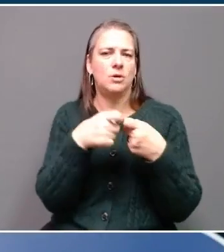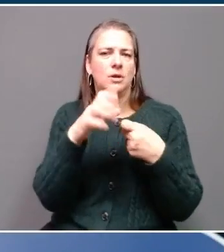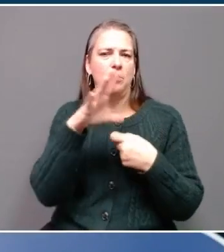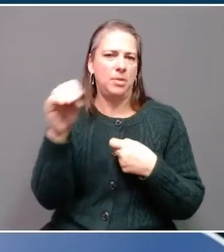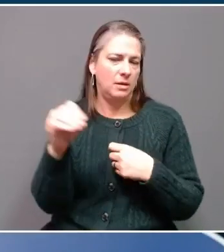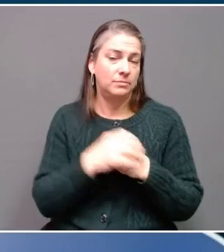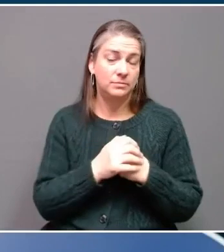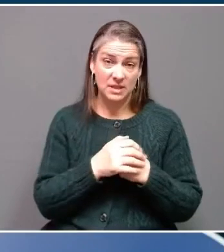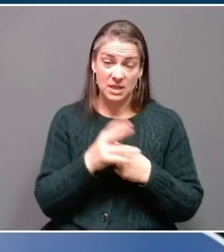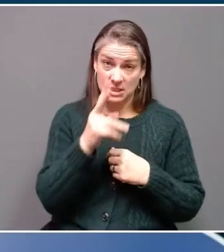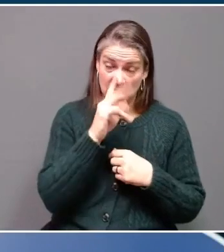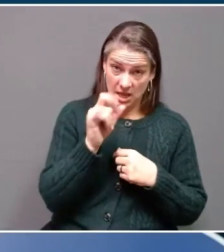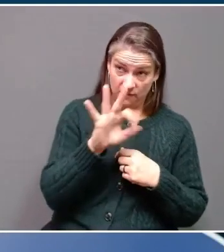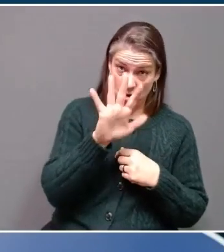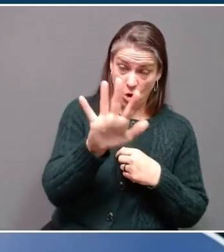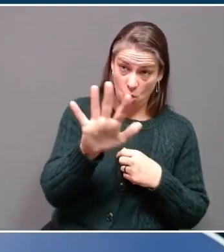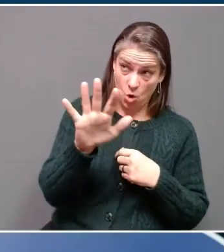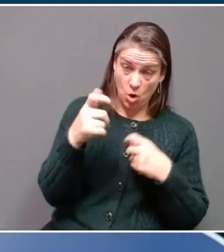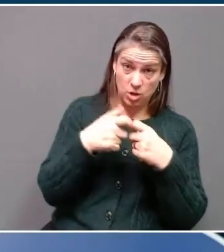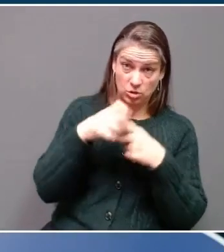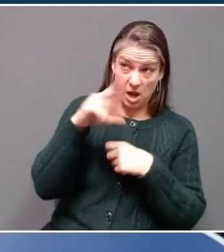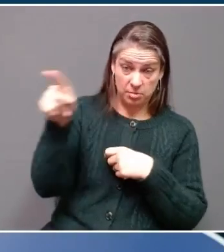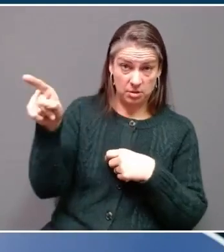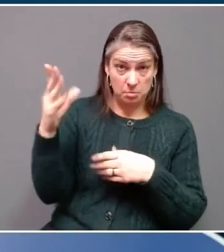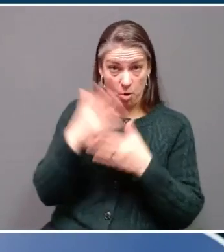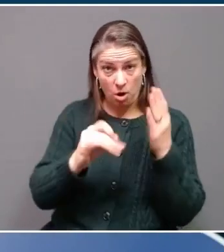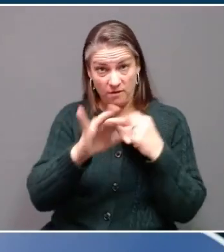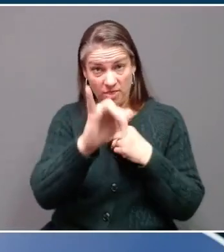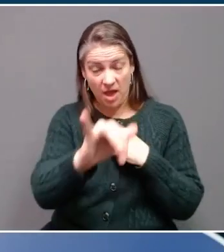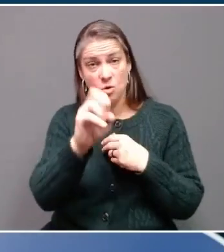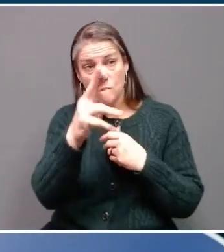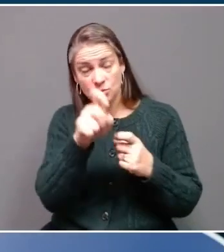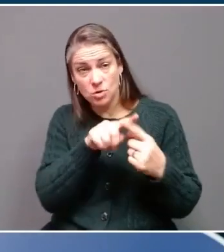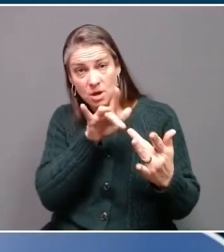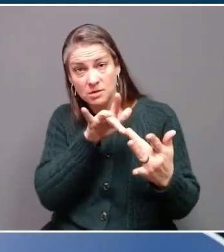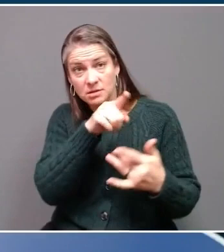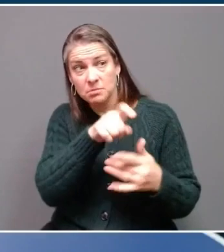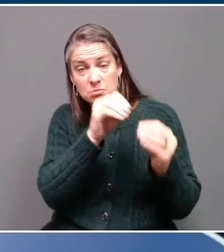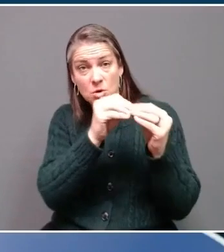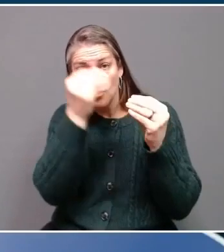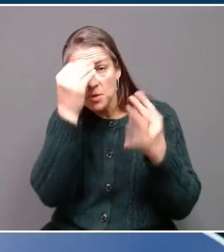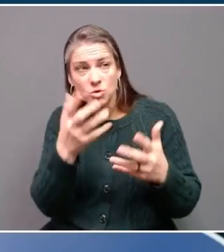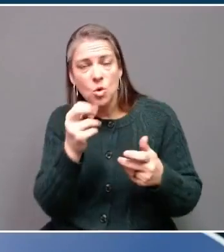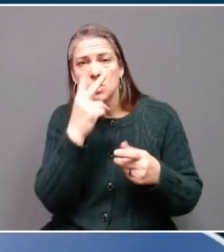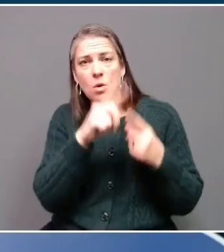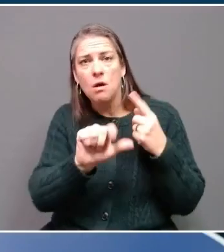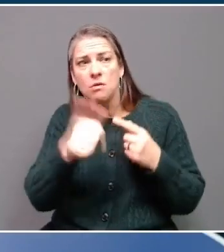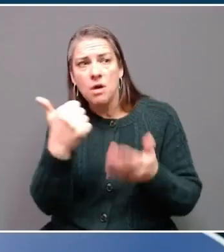your utility company is taking part, or to locate your Community Action Council, which can provide a lot of other forms of help, the number to